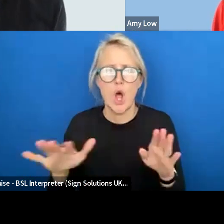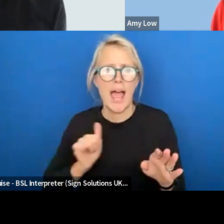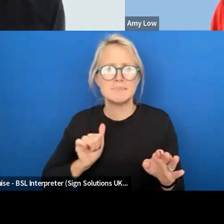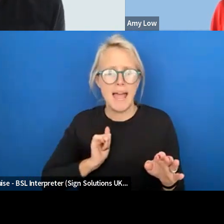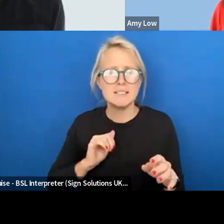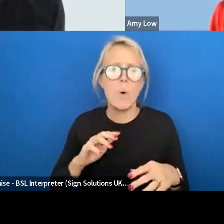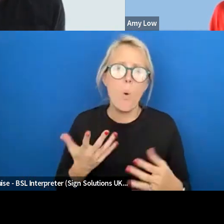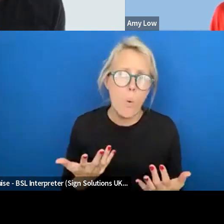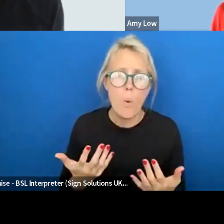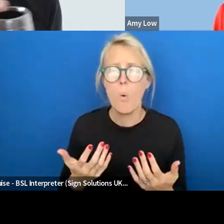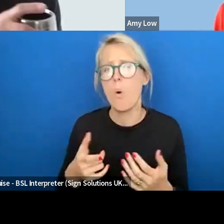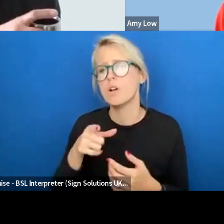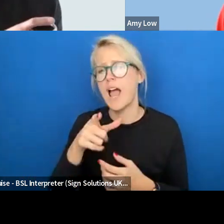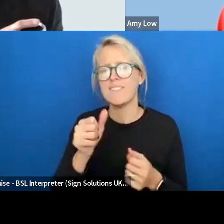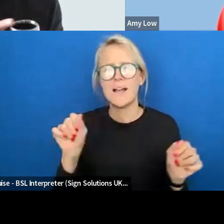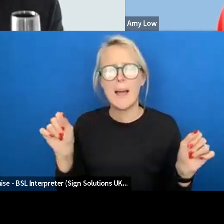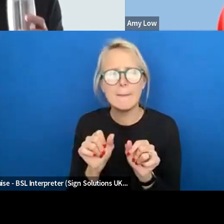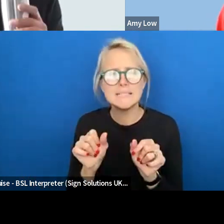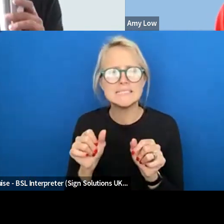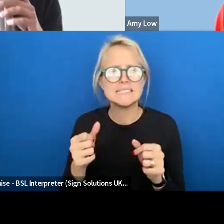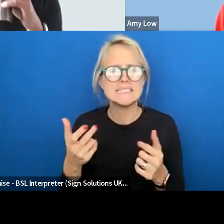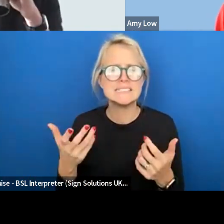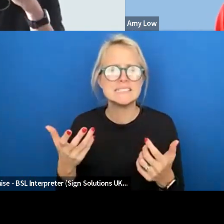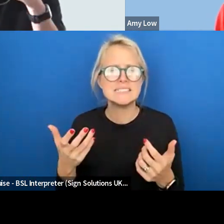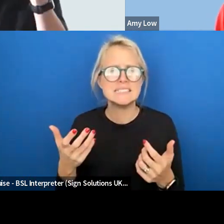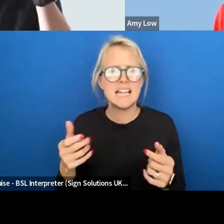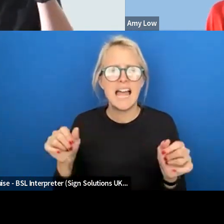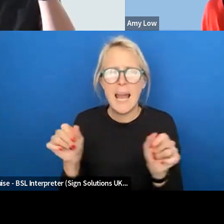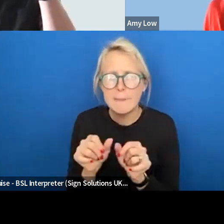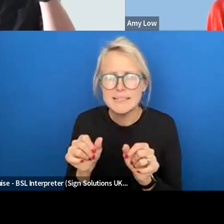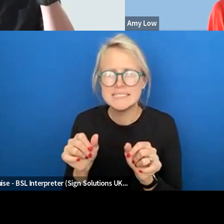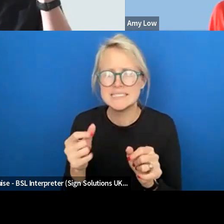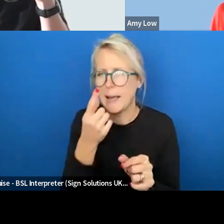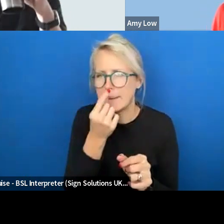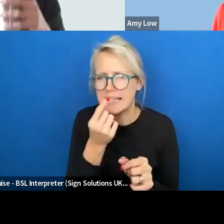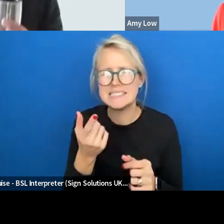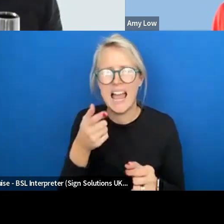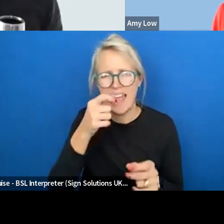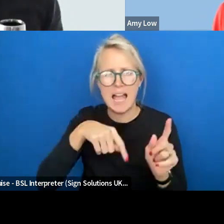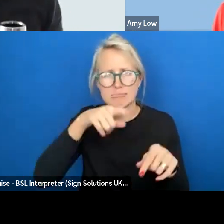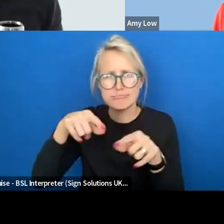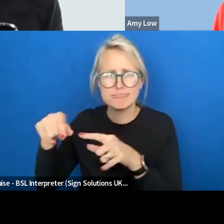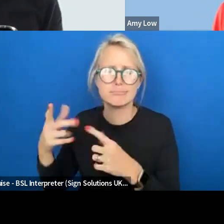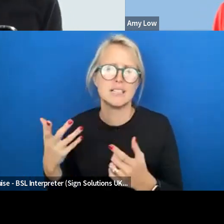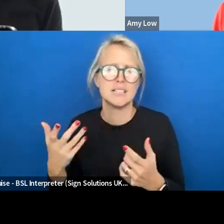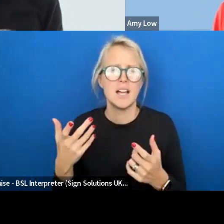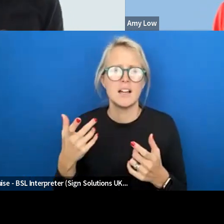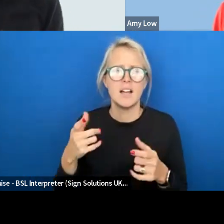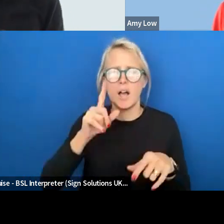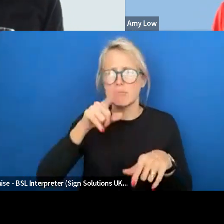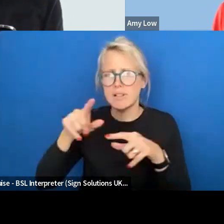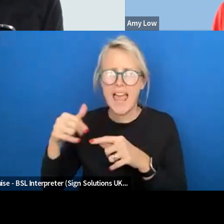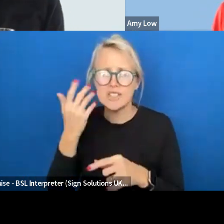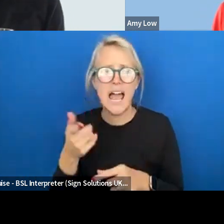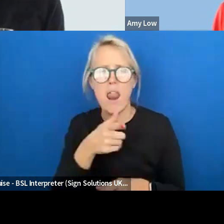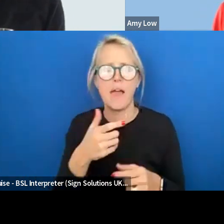have limited spoons, and that will vary from day to day. So spoons as in representation of